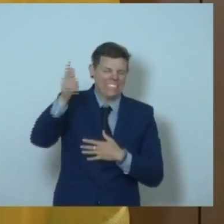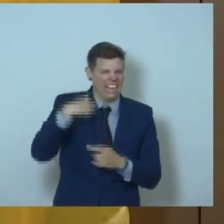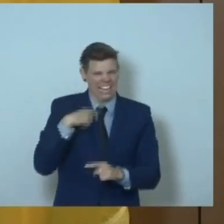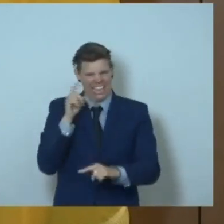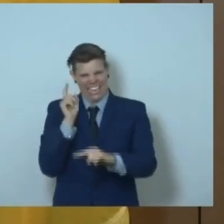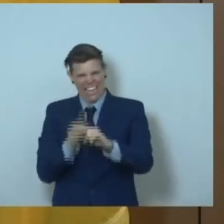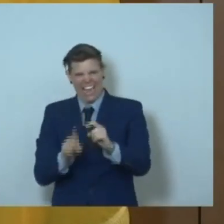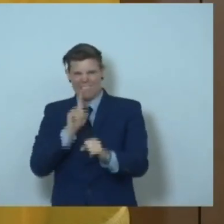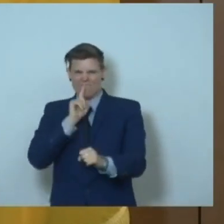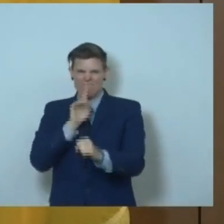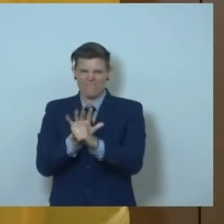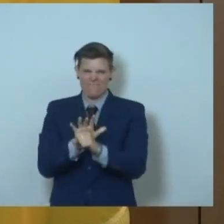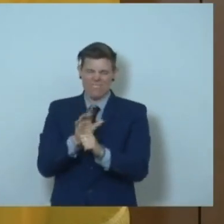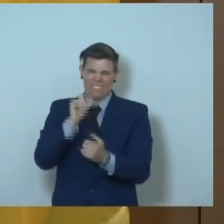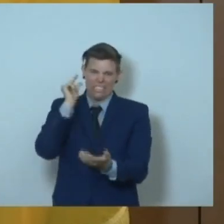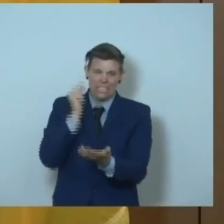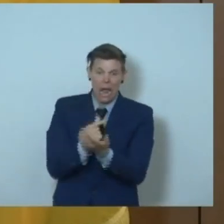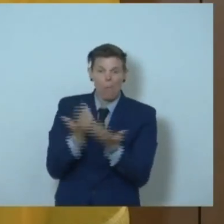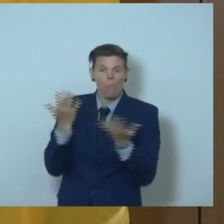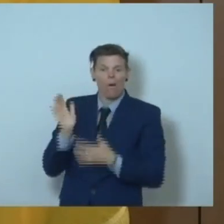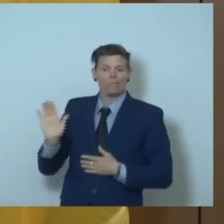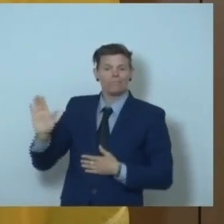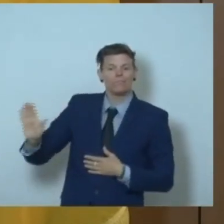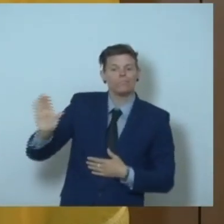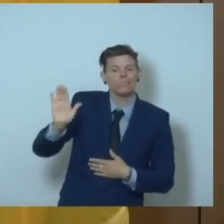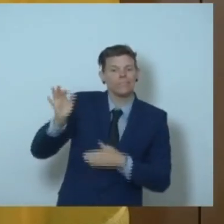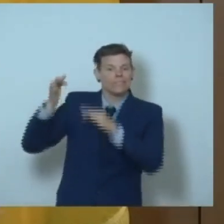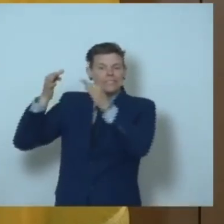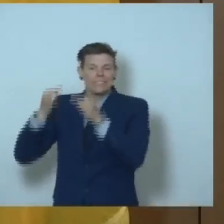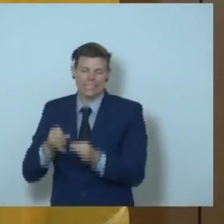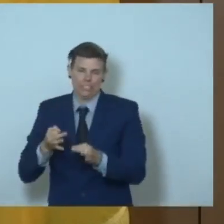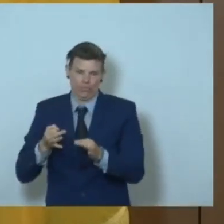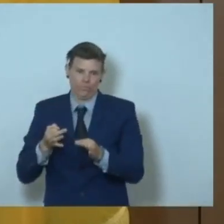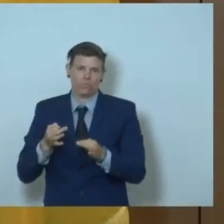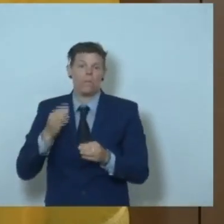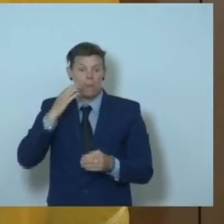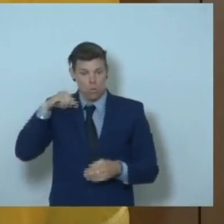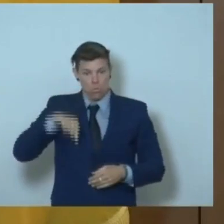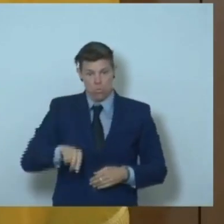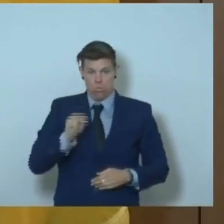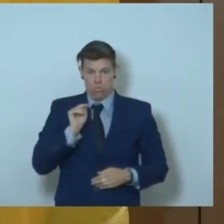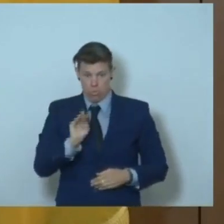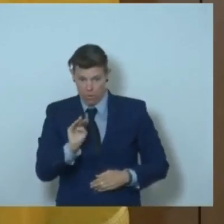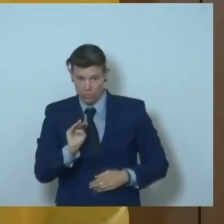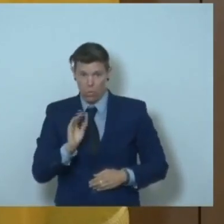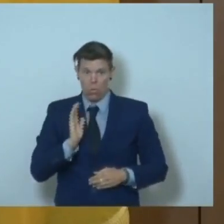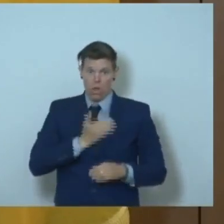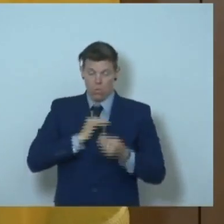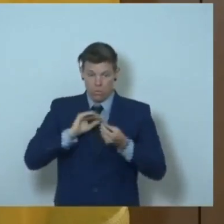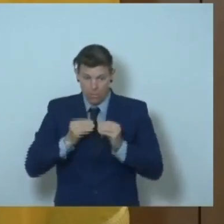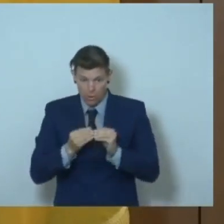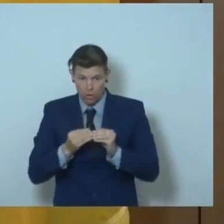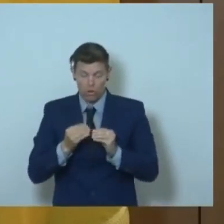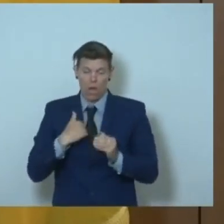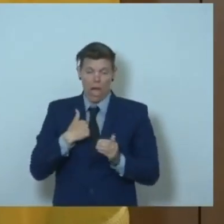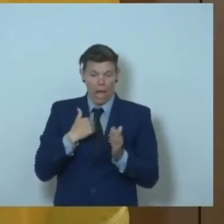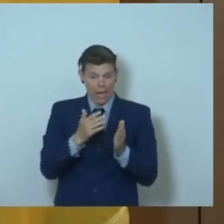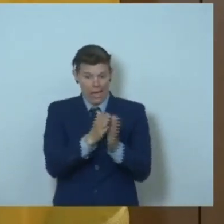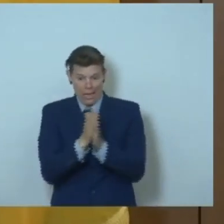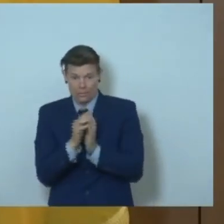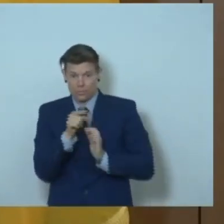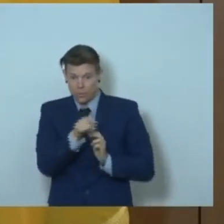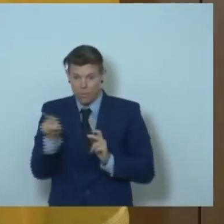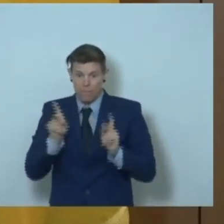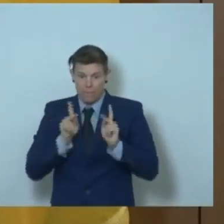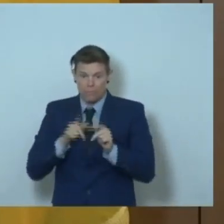independent decisions will be, but I want New Mexicans to know that based on our data and what we're asking folks that have to follow state